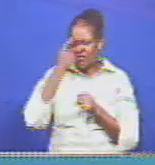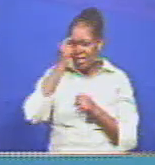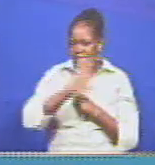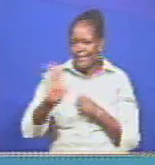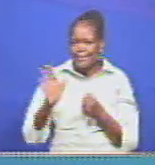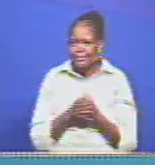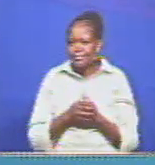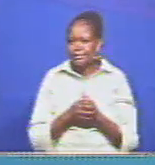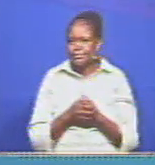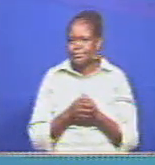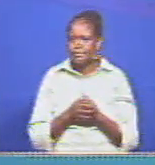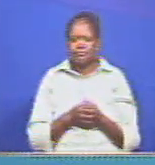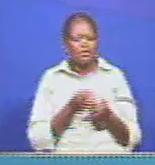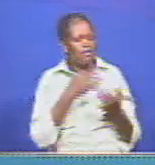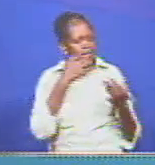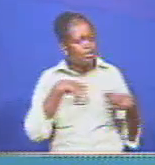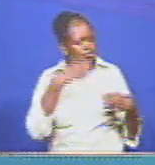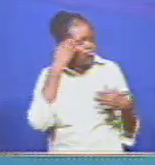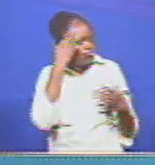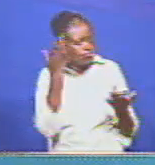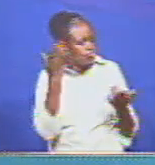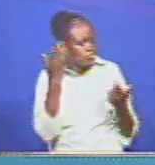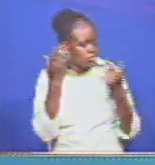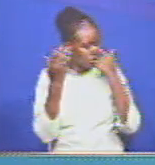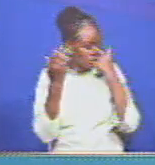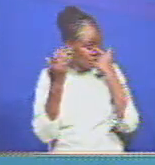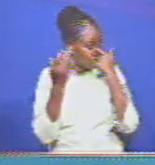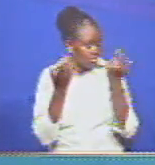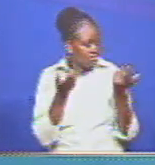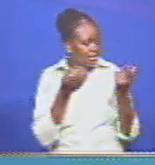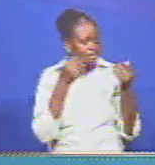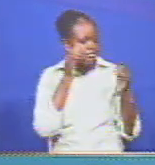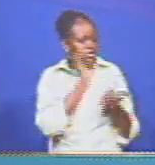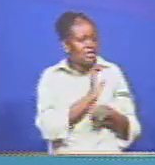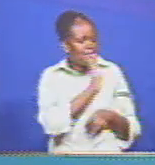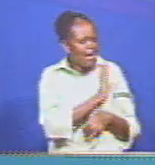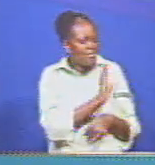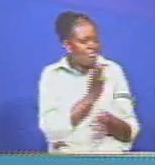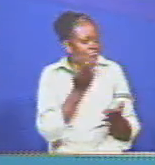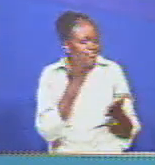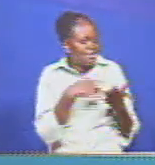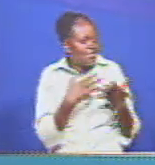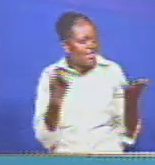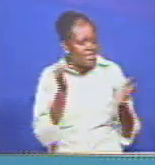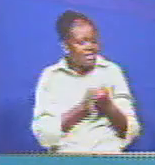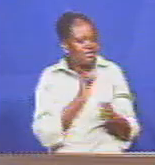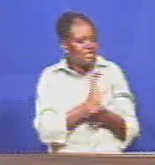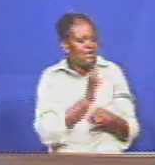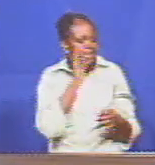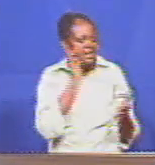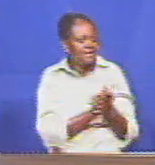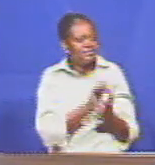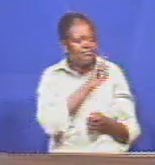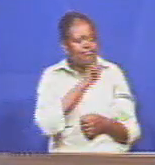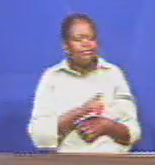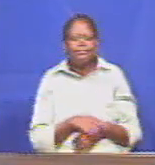And perhaps for somebody who do not know more, a lot about the Orthodox Church, what are some of the doctrines of the church? Okay,